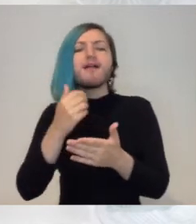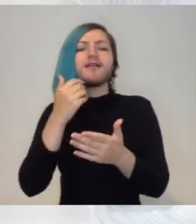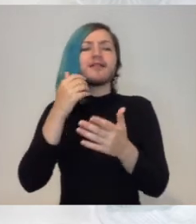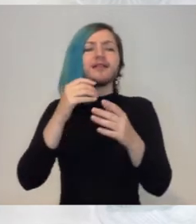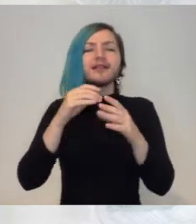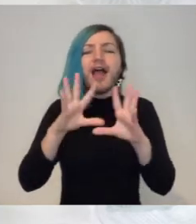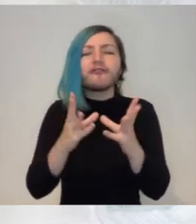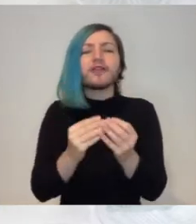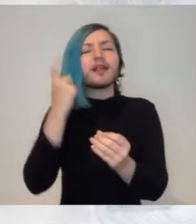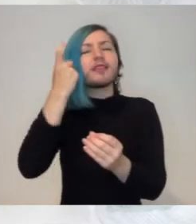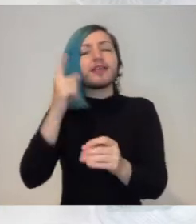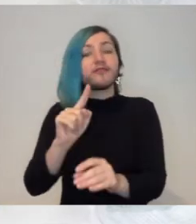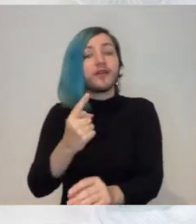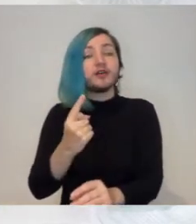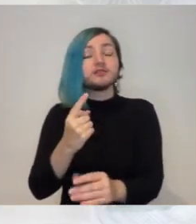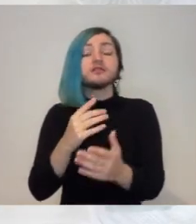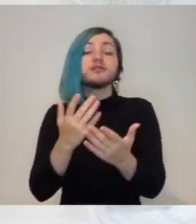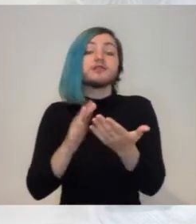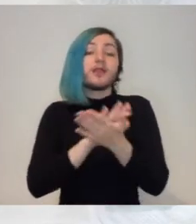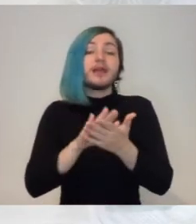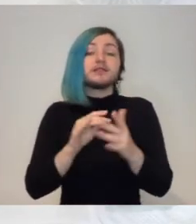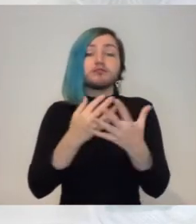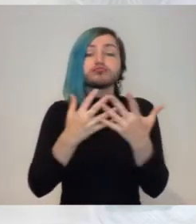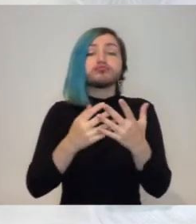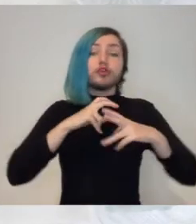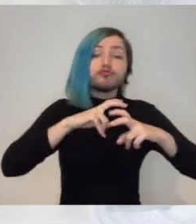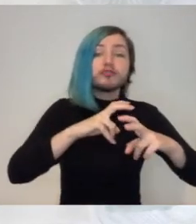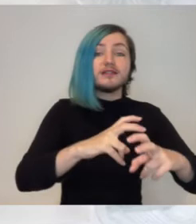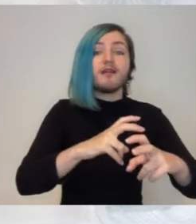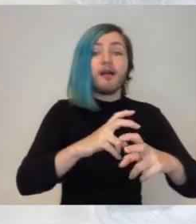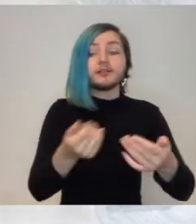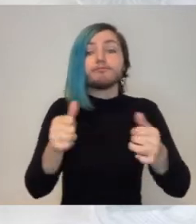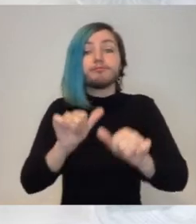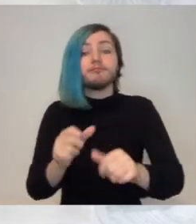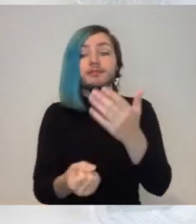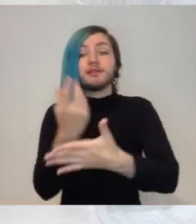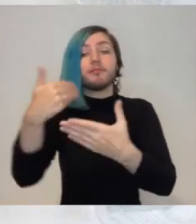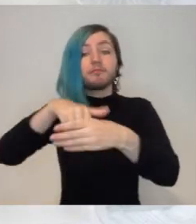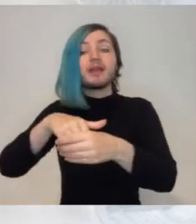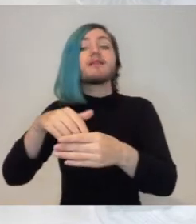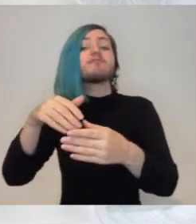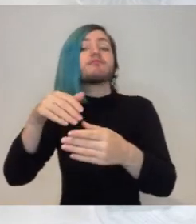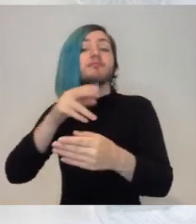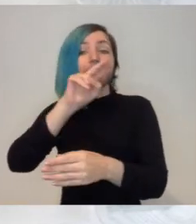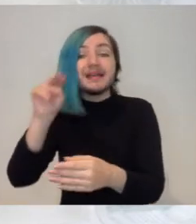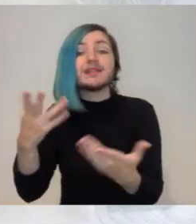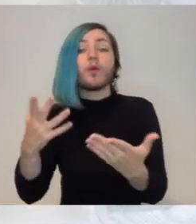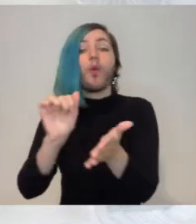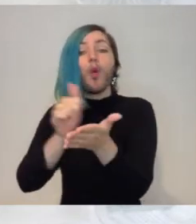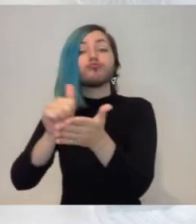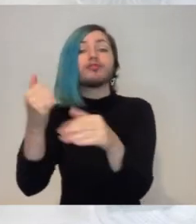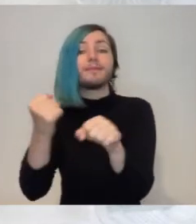using. And then all of this research manifests itself either in my paintings or in my printmaking.